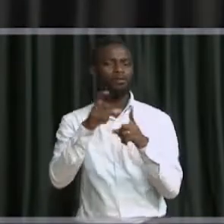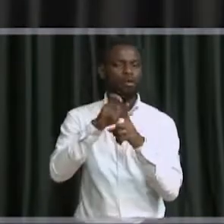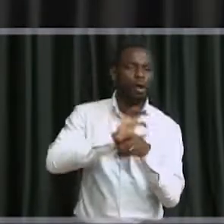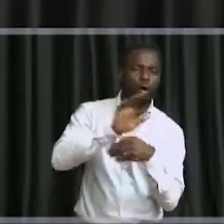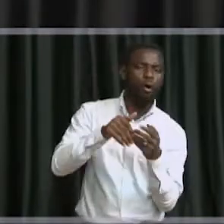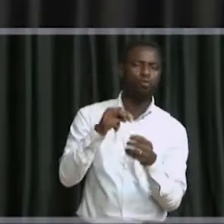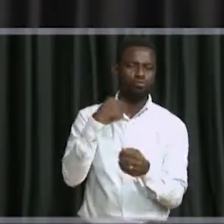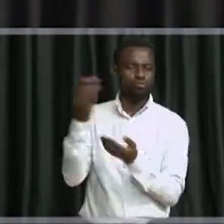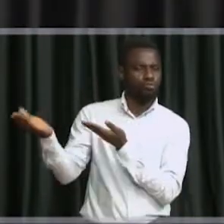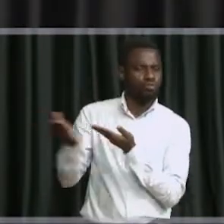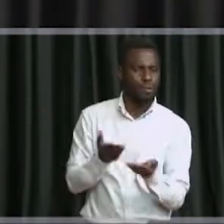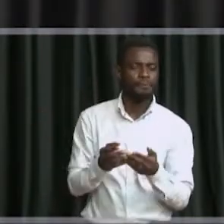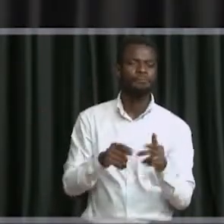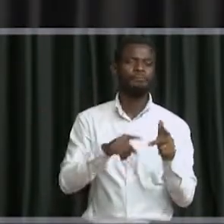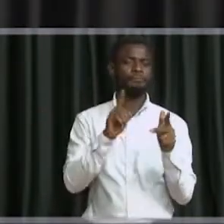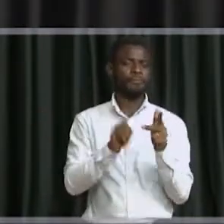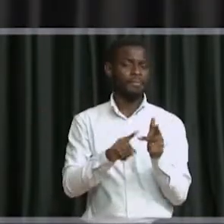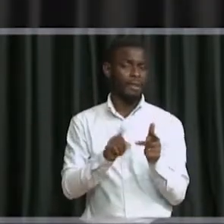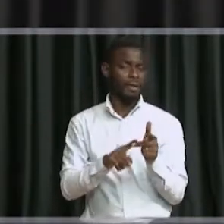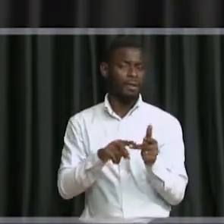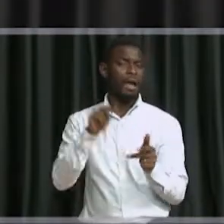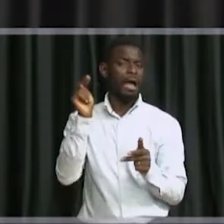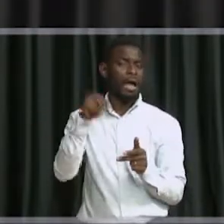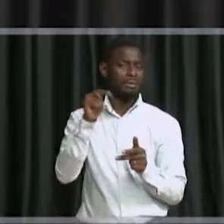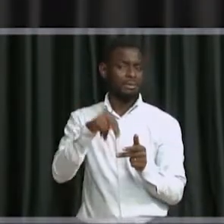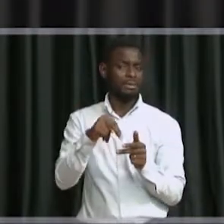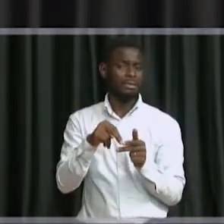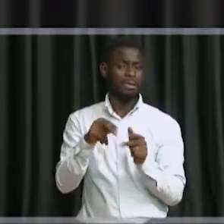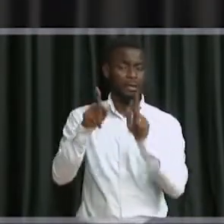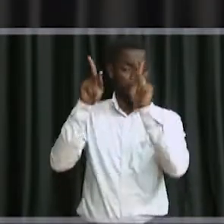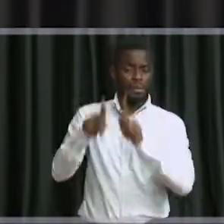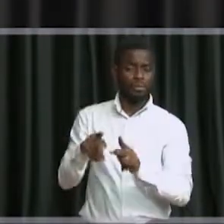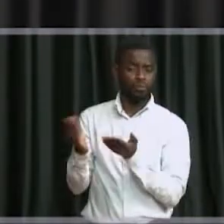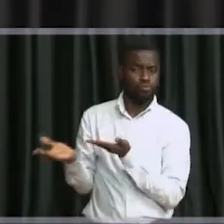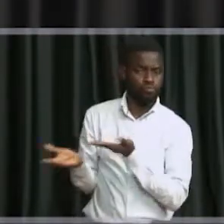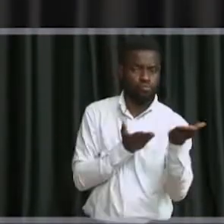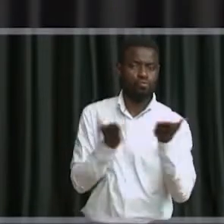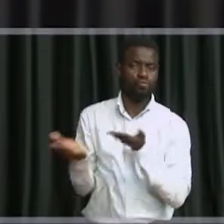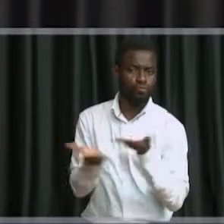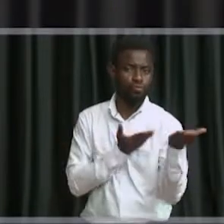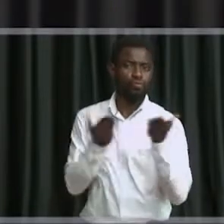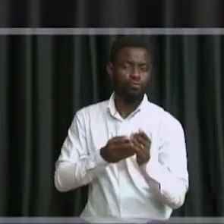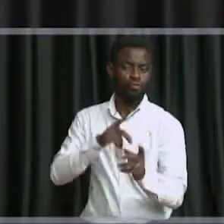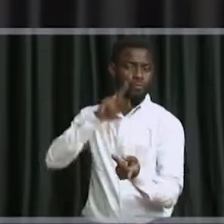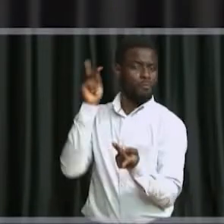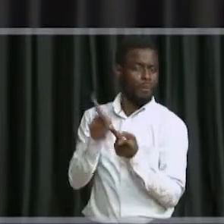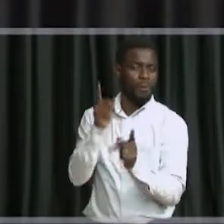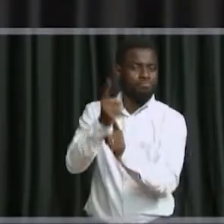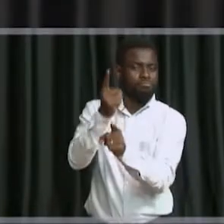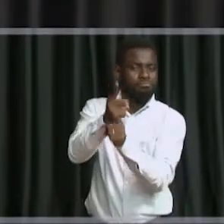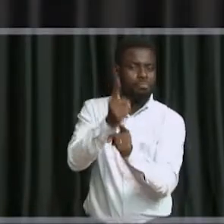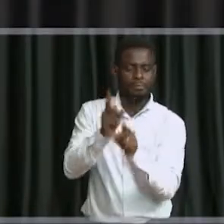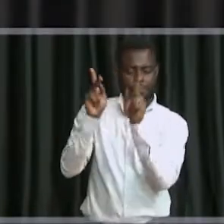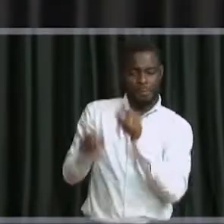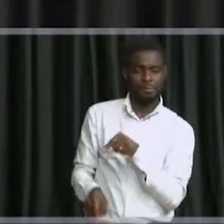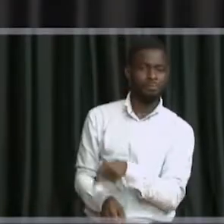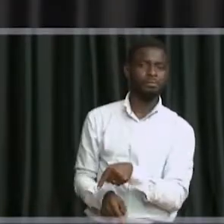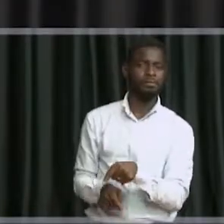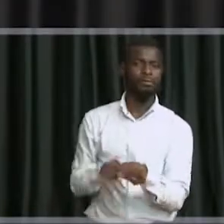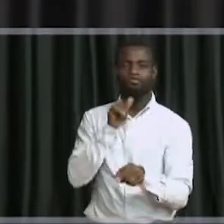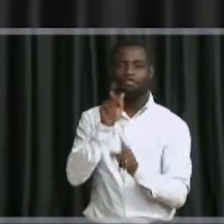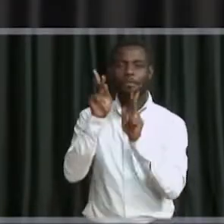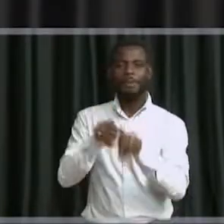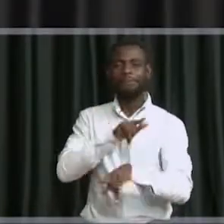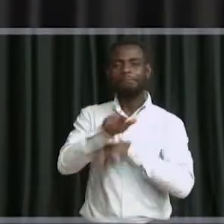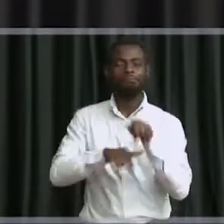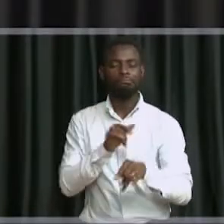hiyanenamu atusidye afimi hiyankwo fwa omwodi minye anube supply afimi